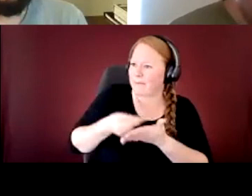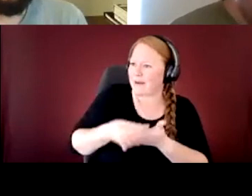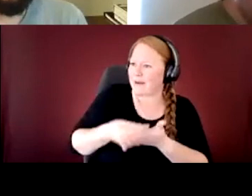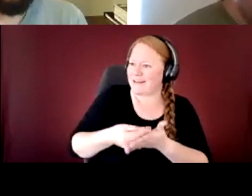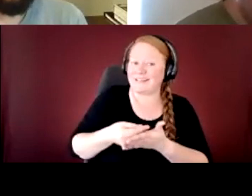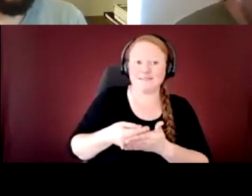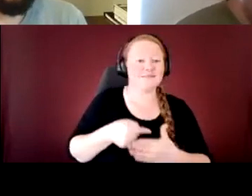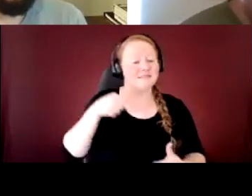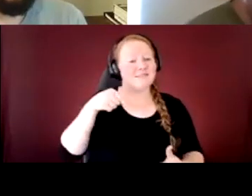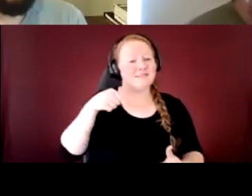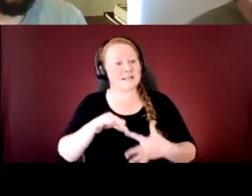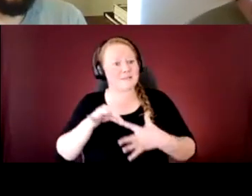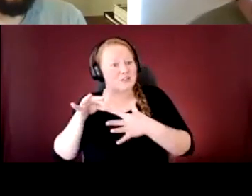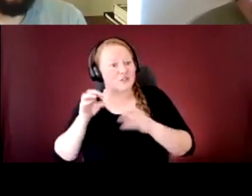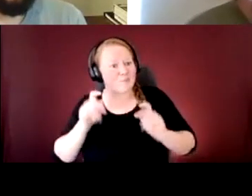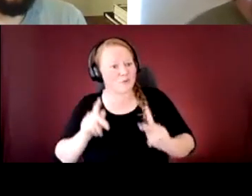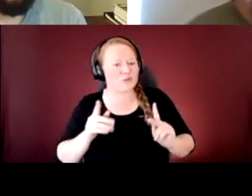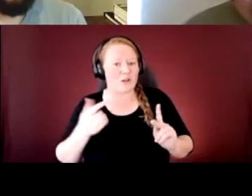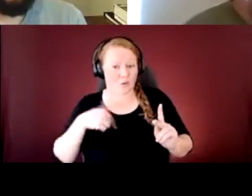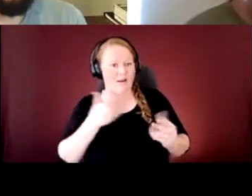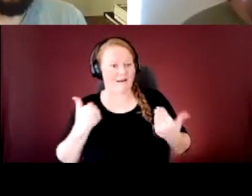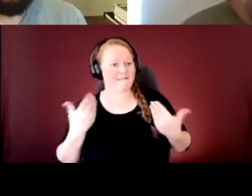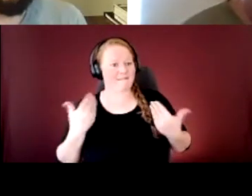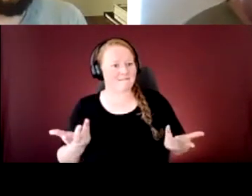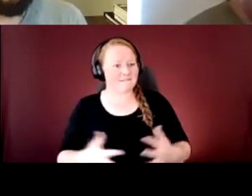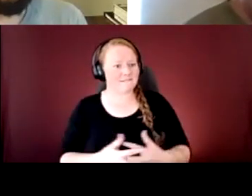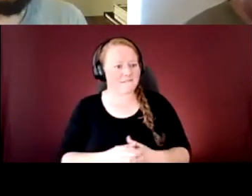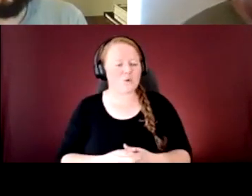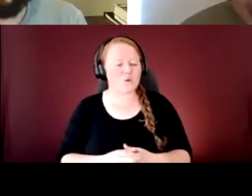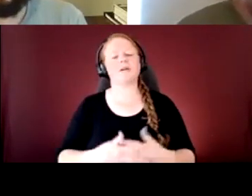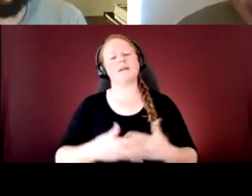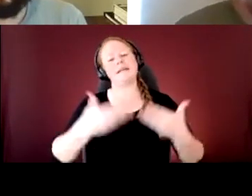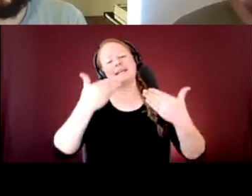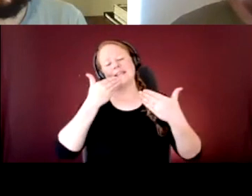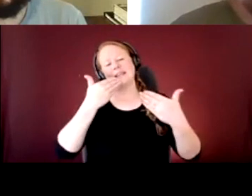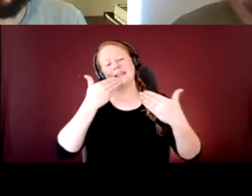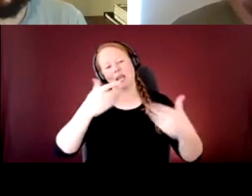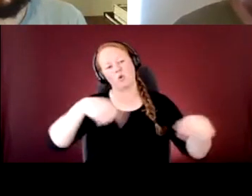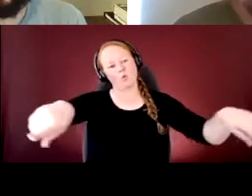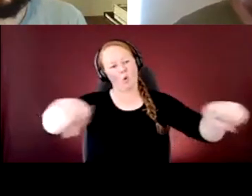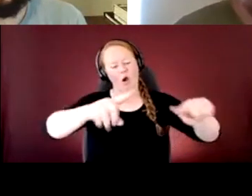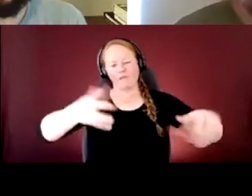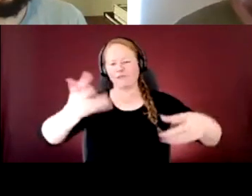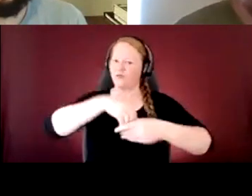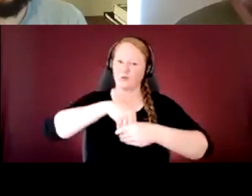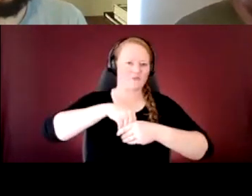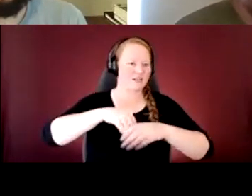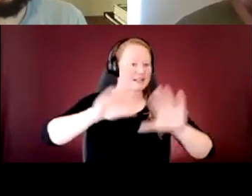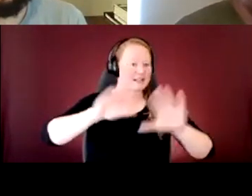unprecedented opportunity that we have. So thank you all for engaging on a Saturday.